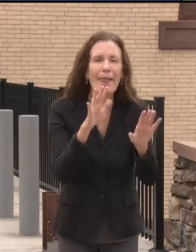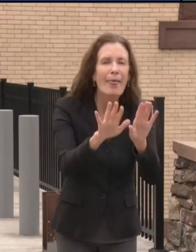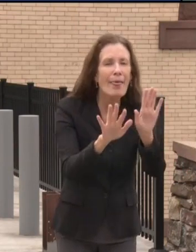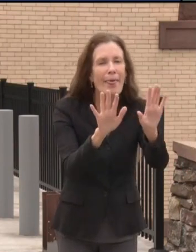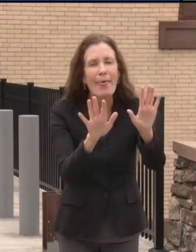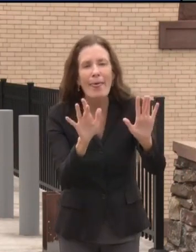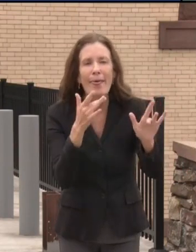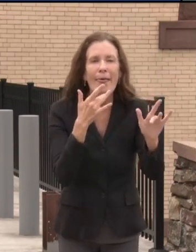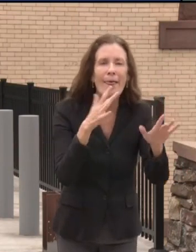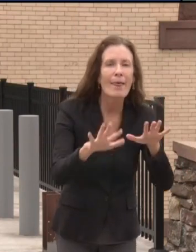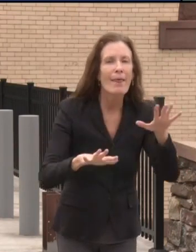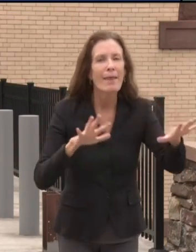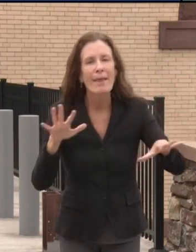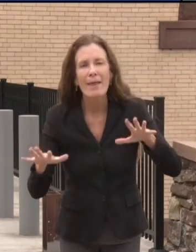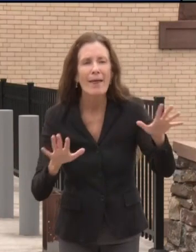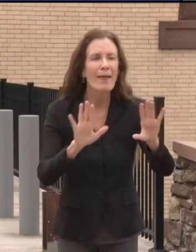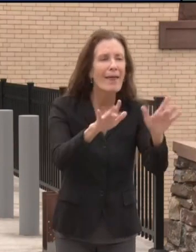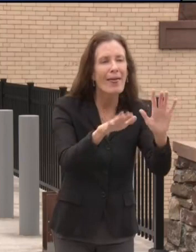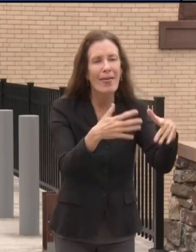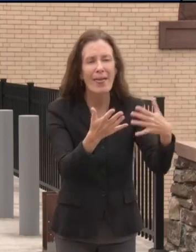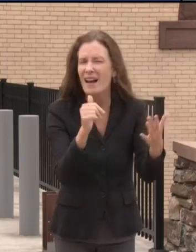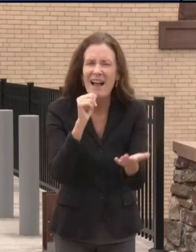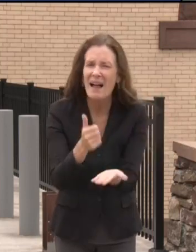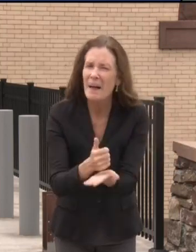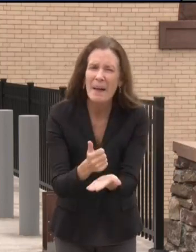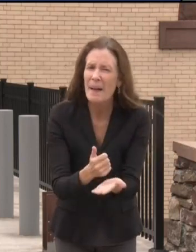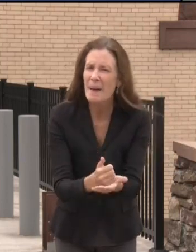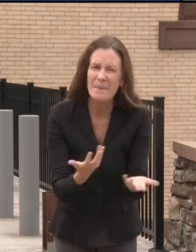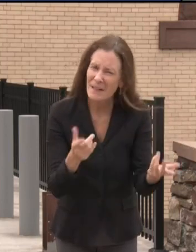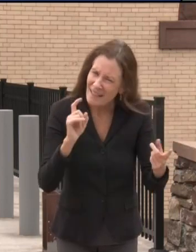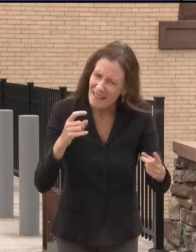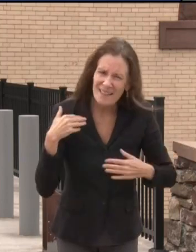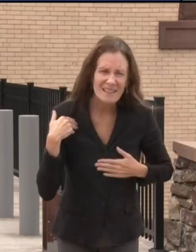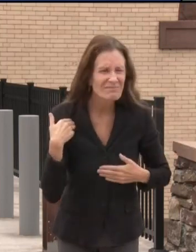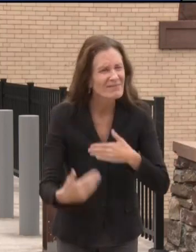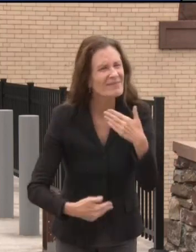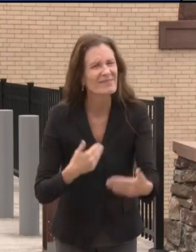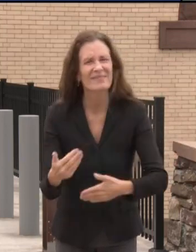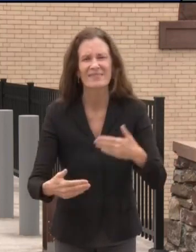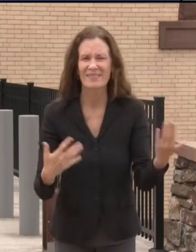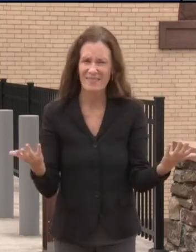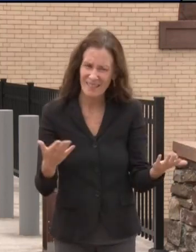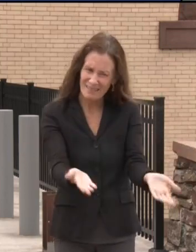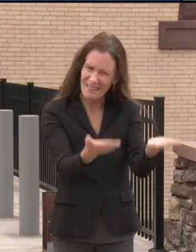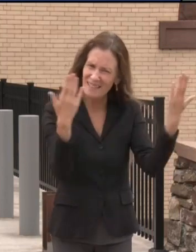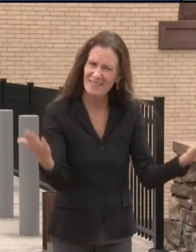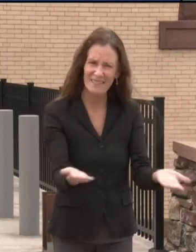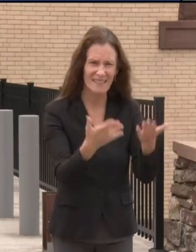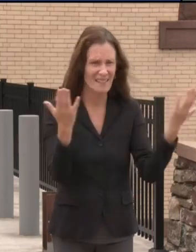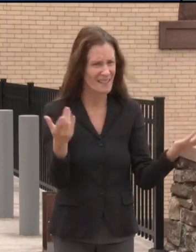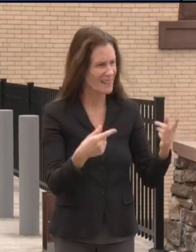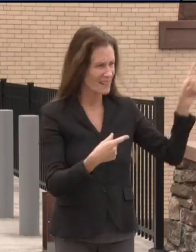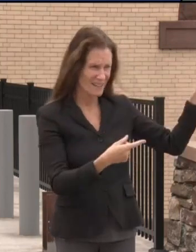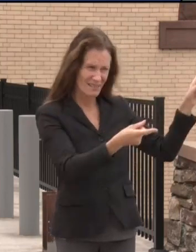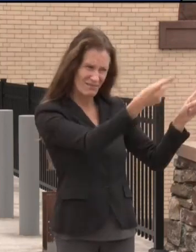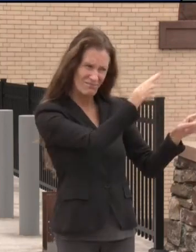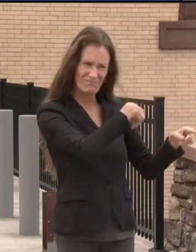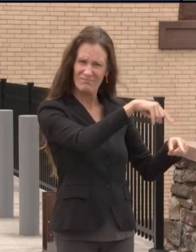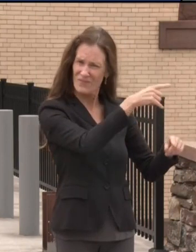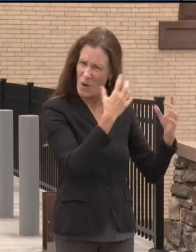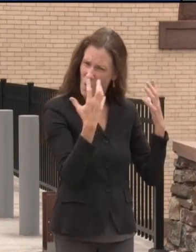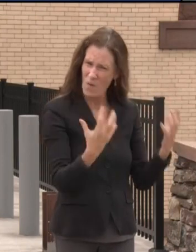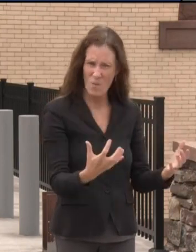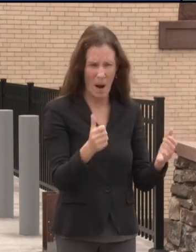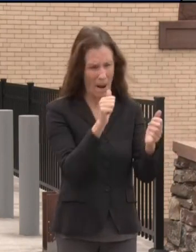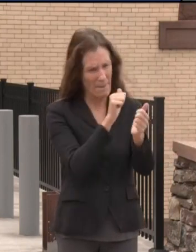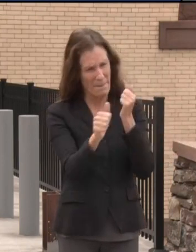and help its people and businesses recover. With the governor's backing, I'm optimistic that our legislature can come together